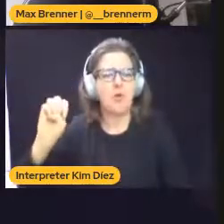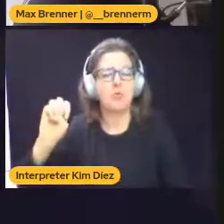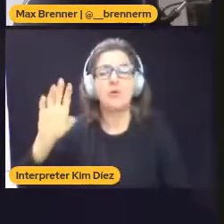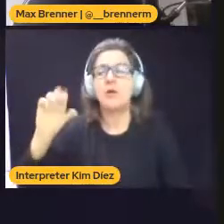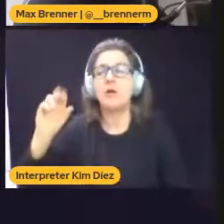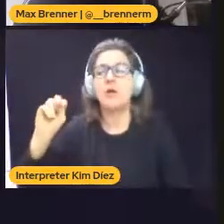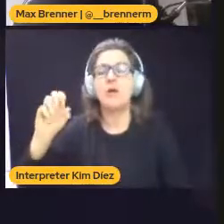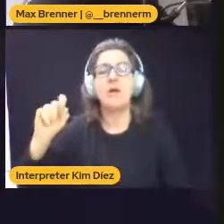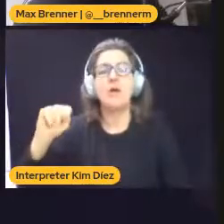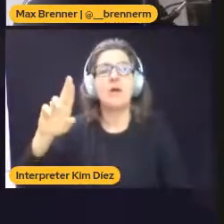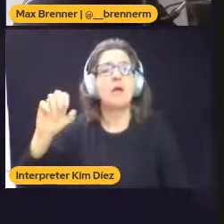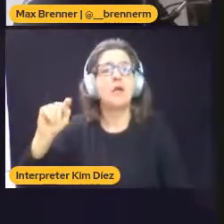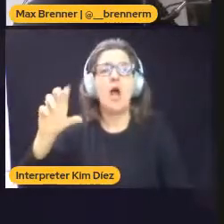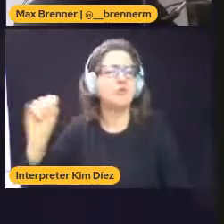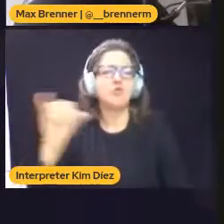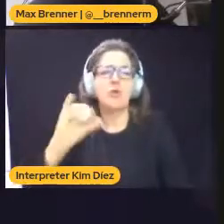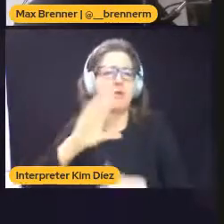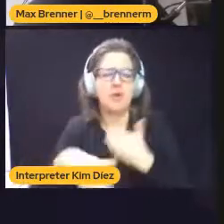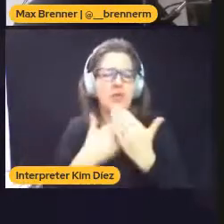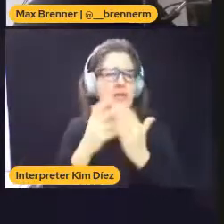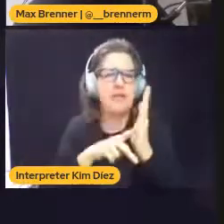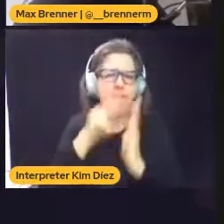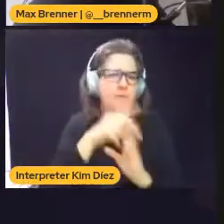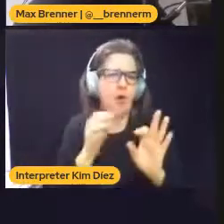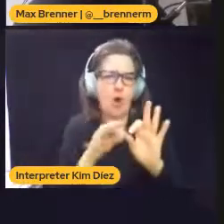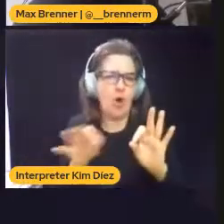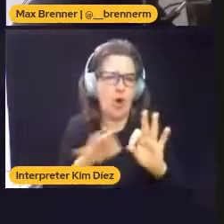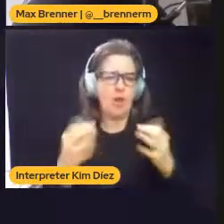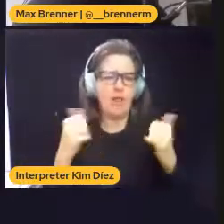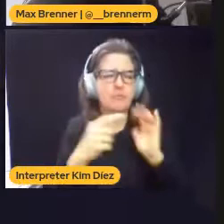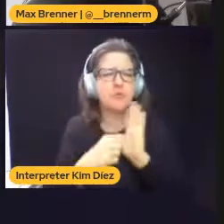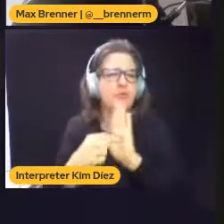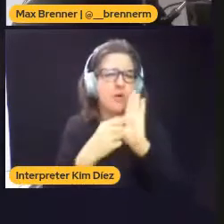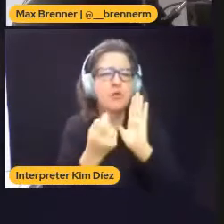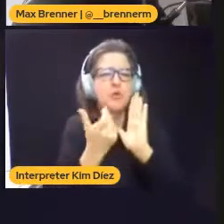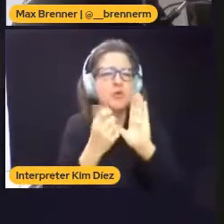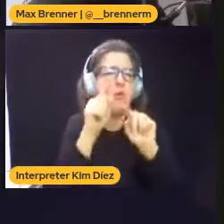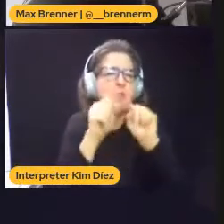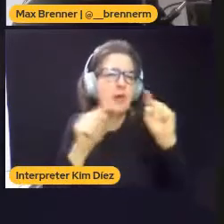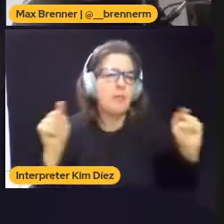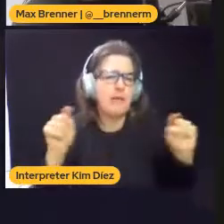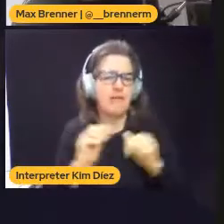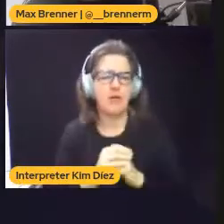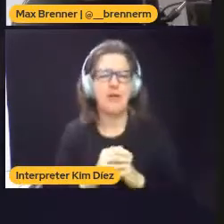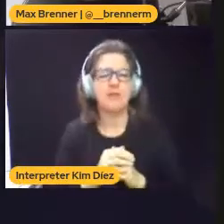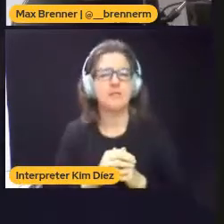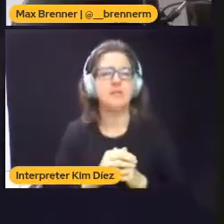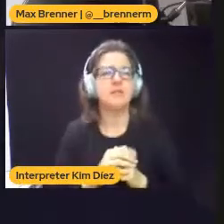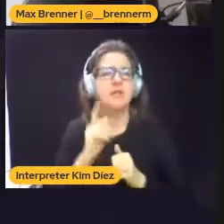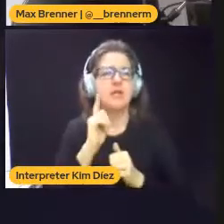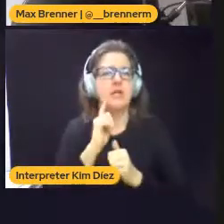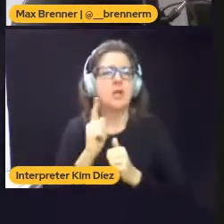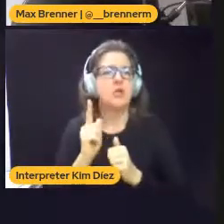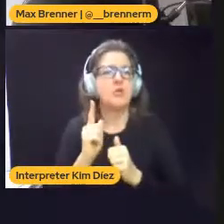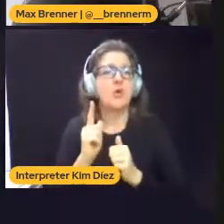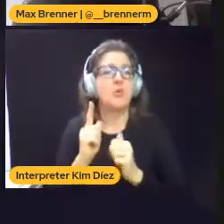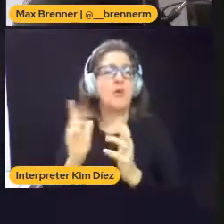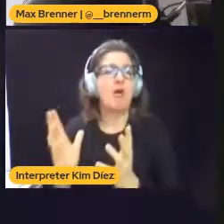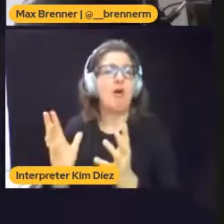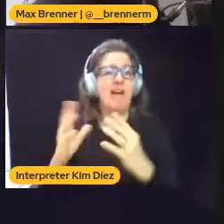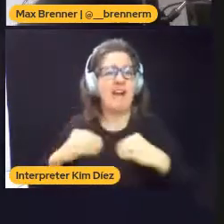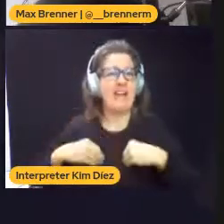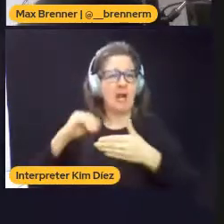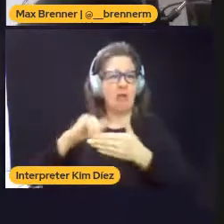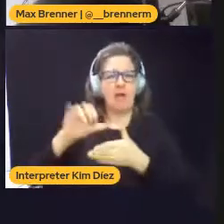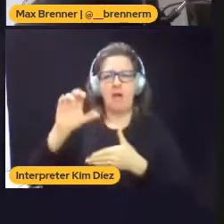languages. I'm just trying to show a little bit of variance here. So we are inheriting the construct class. We are doing